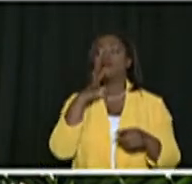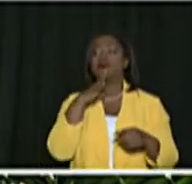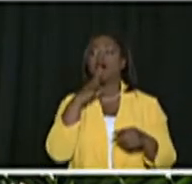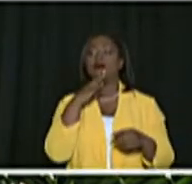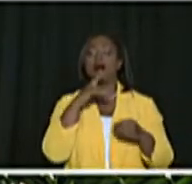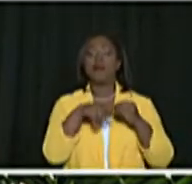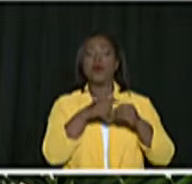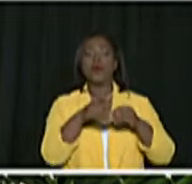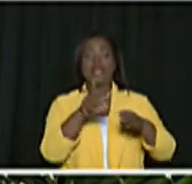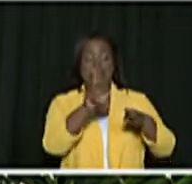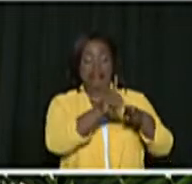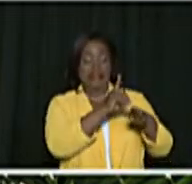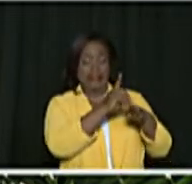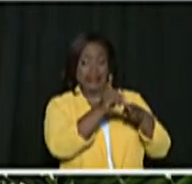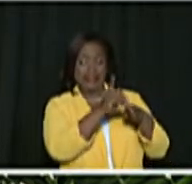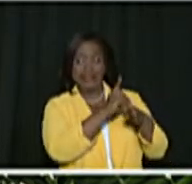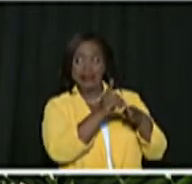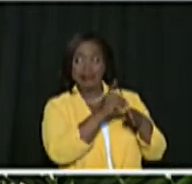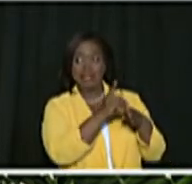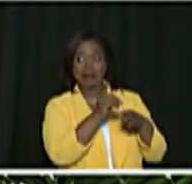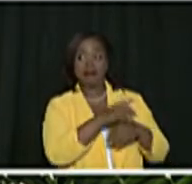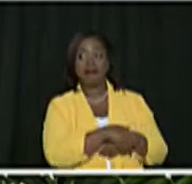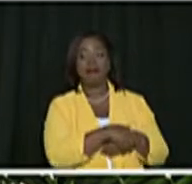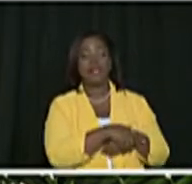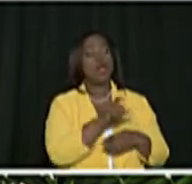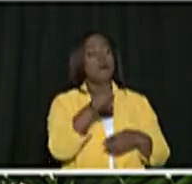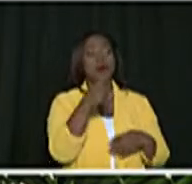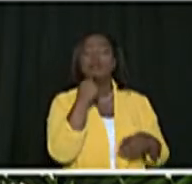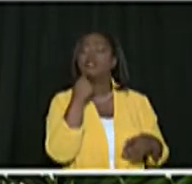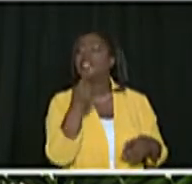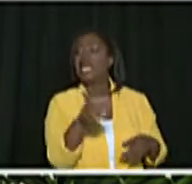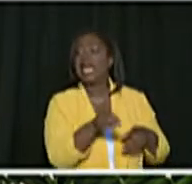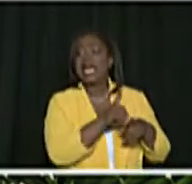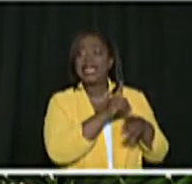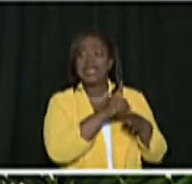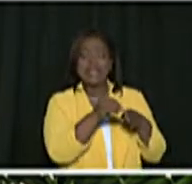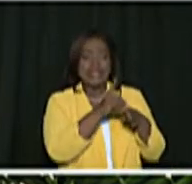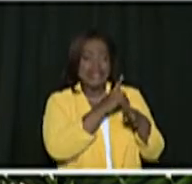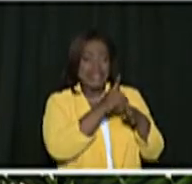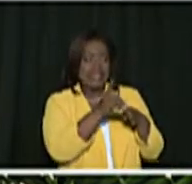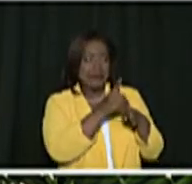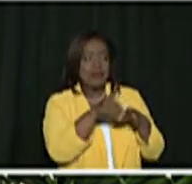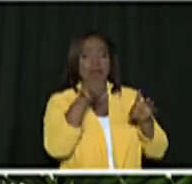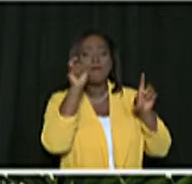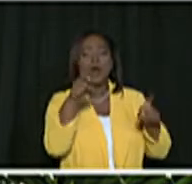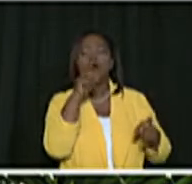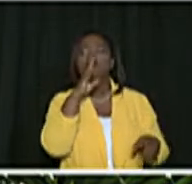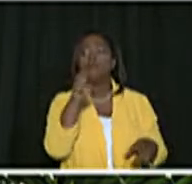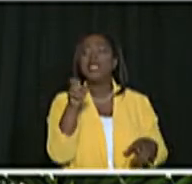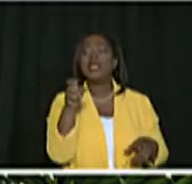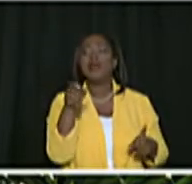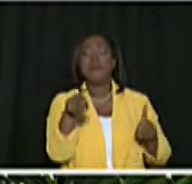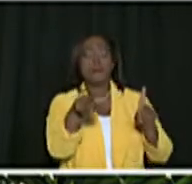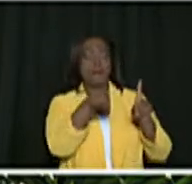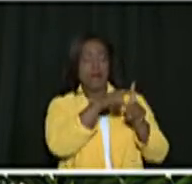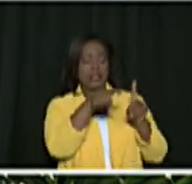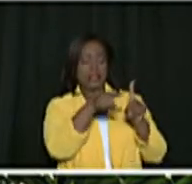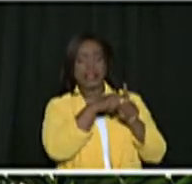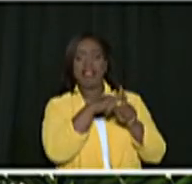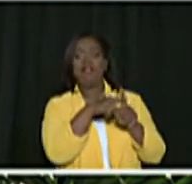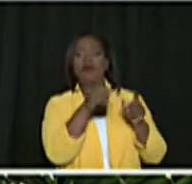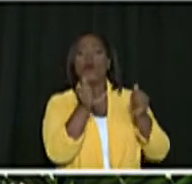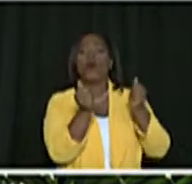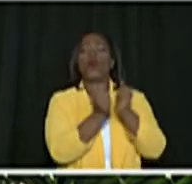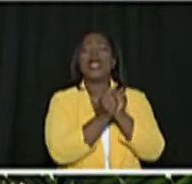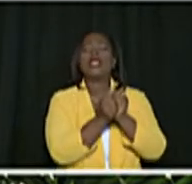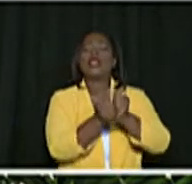positive. So I like to say, discipline your children, but discipline them with love. This whole